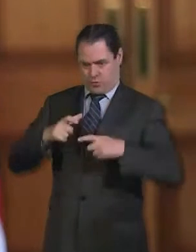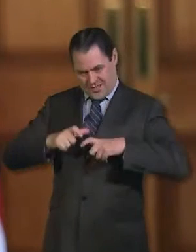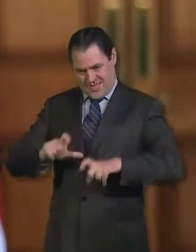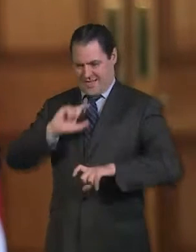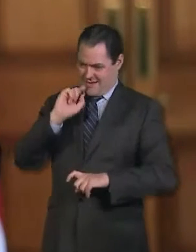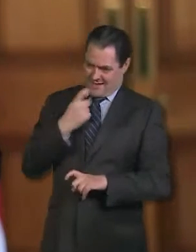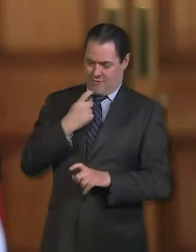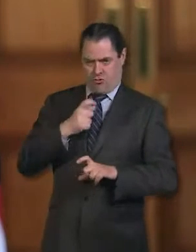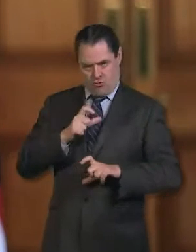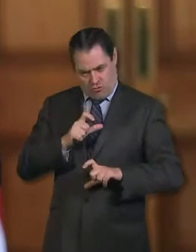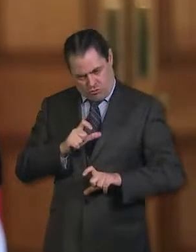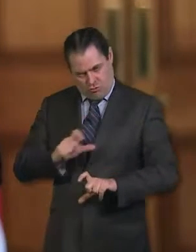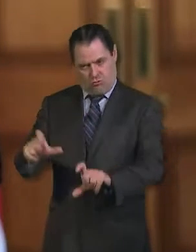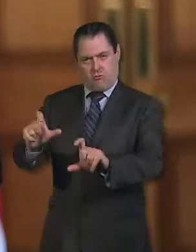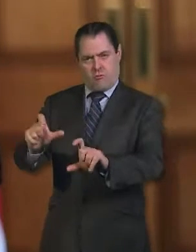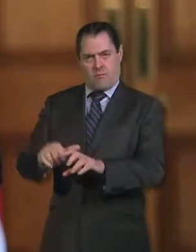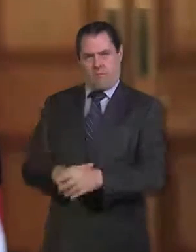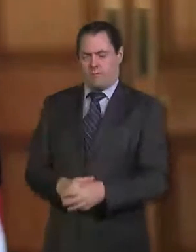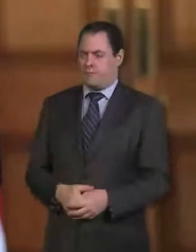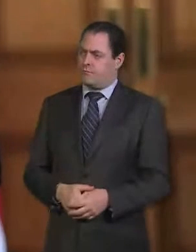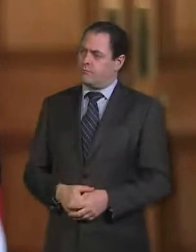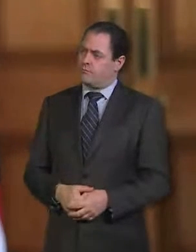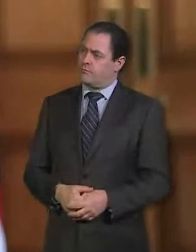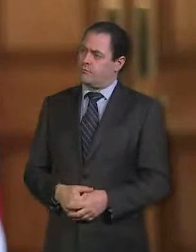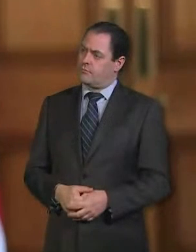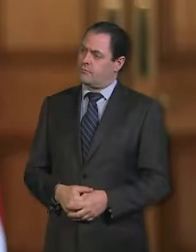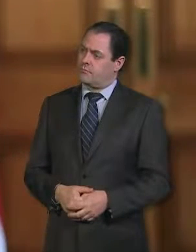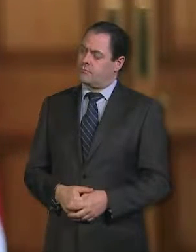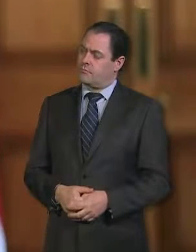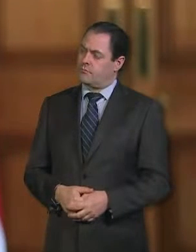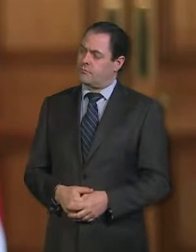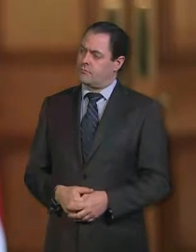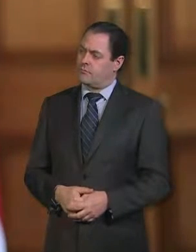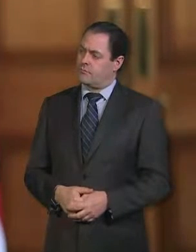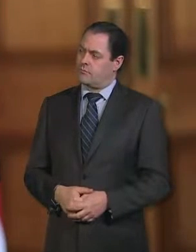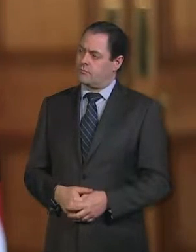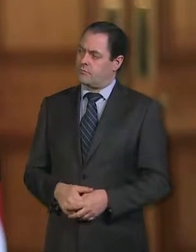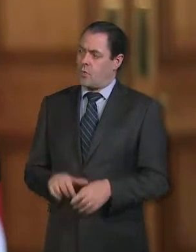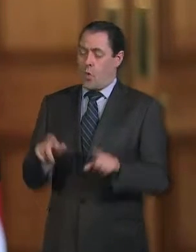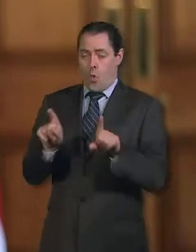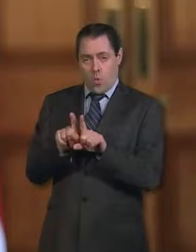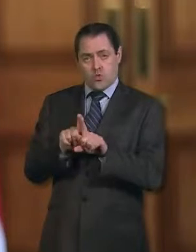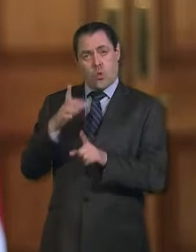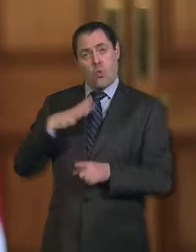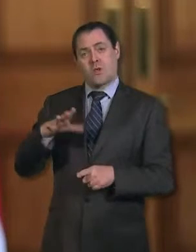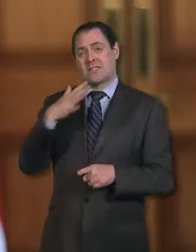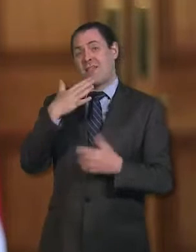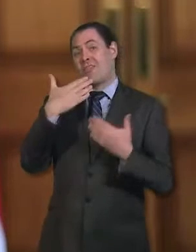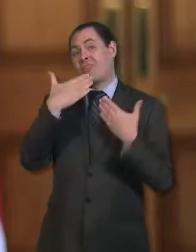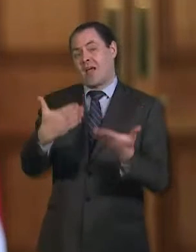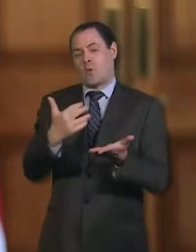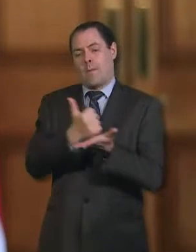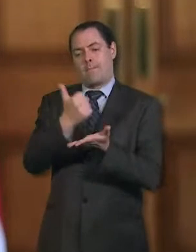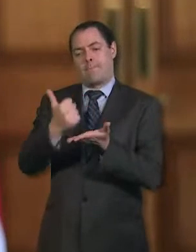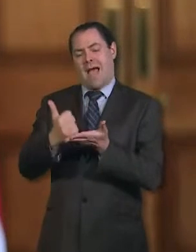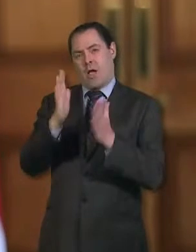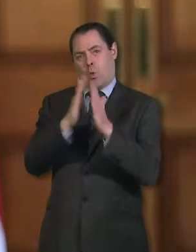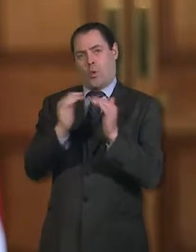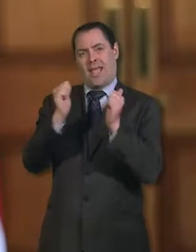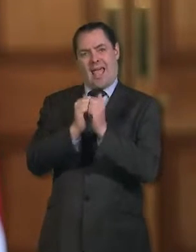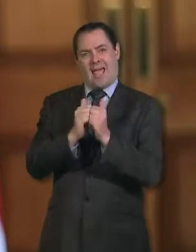And I also want to say a massive thank you to everybody over the bank holiday weekend who stuck to the social distancing